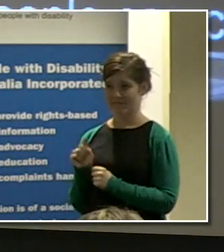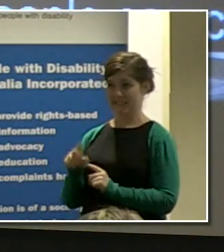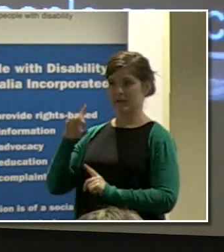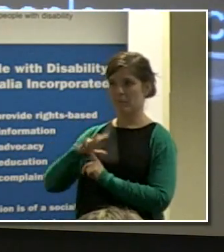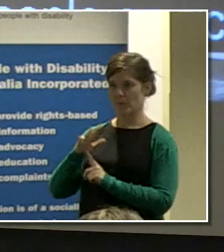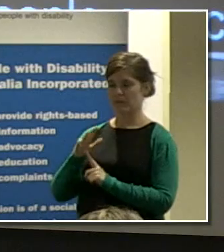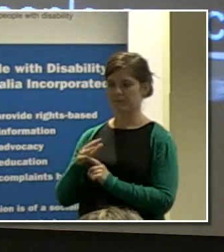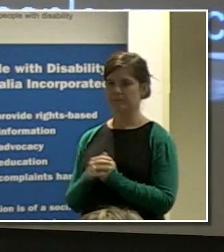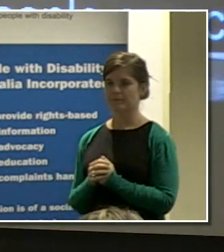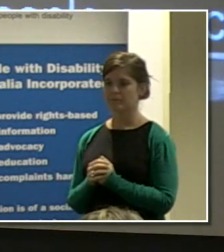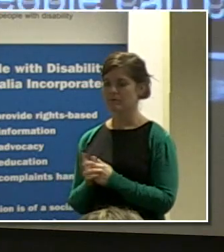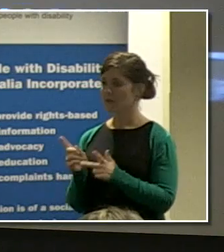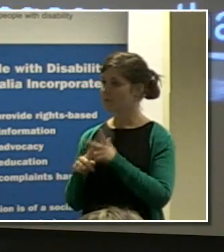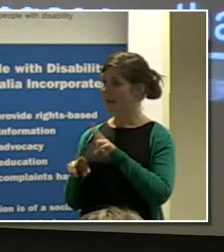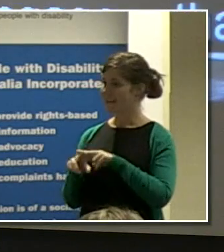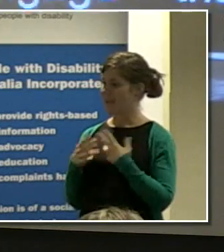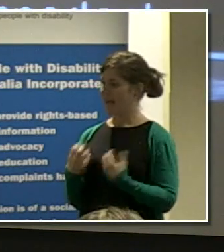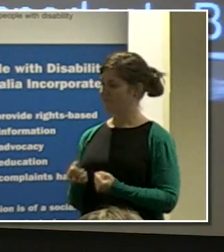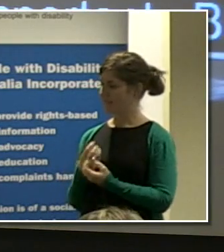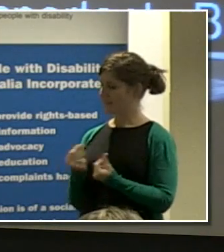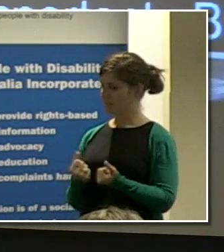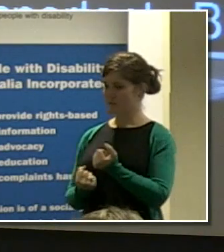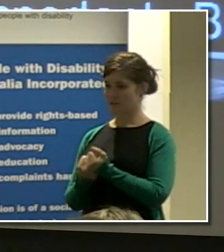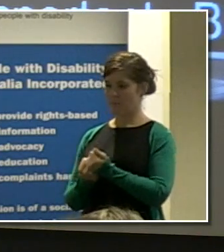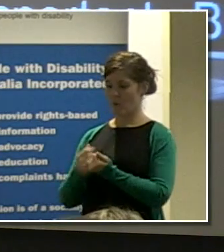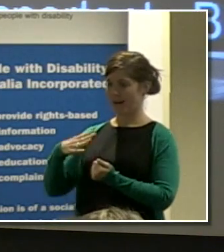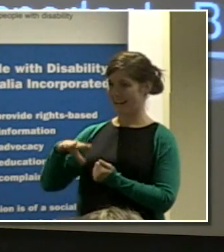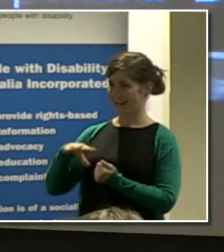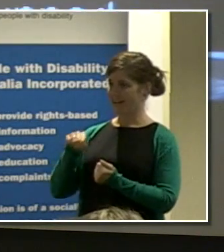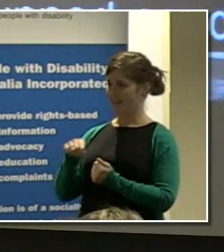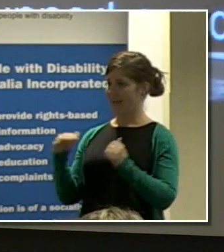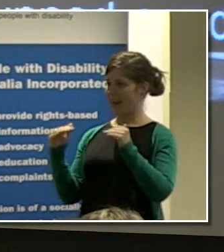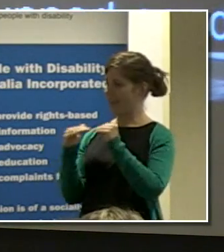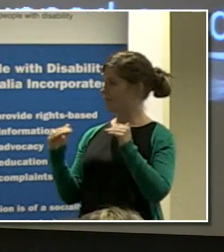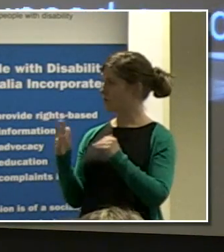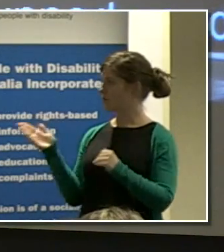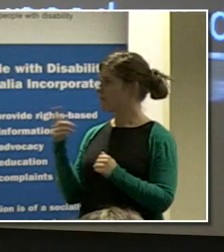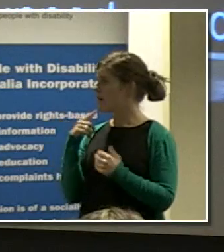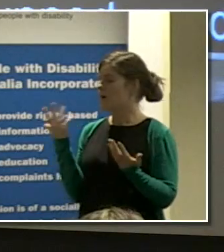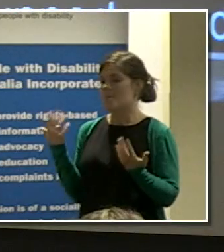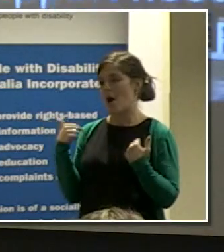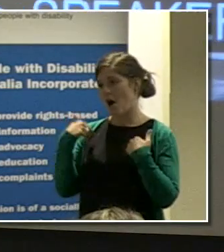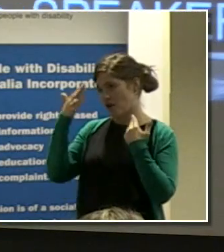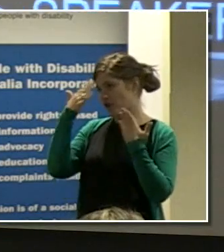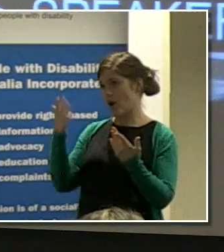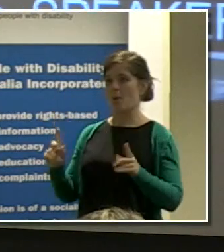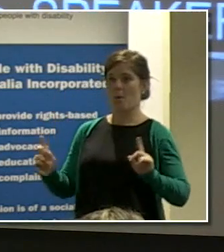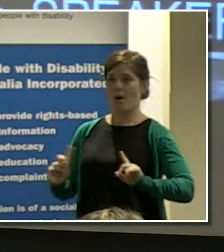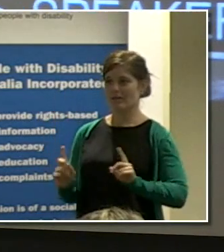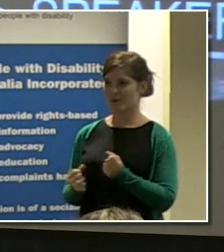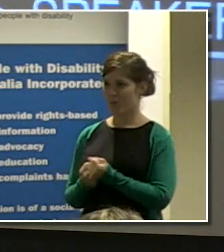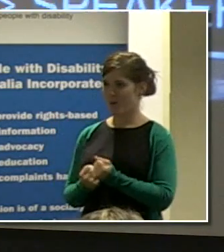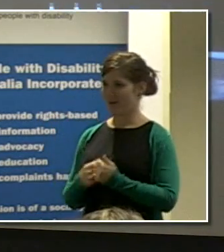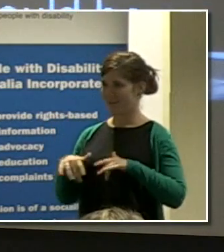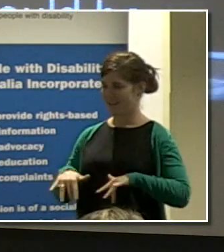But if you have a support need at a level that gets you into as a participant,